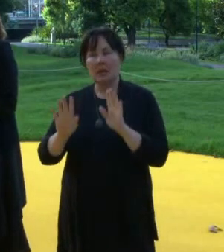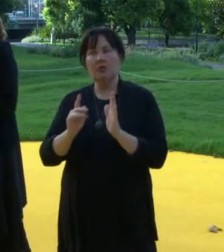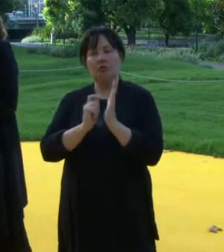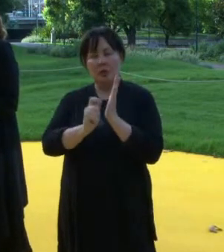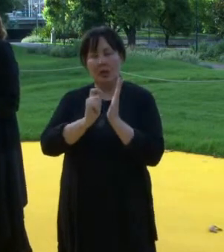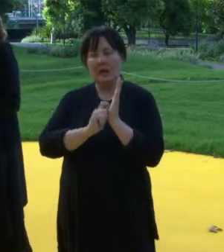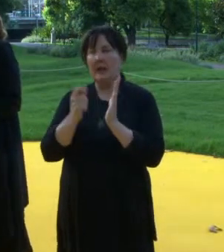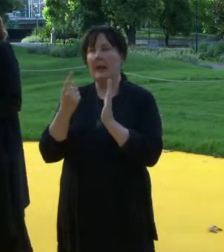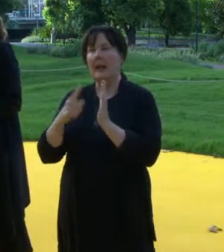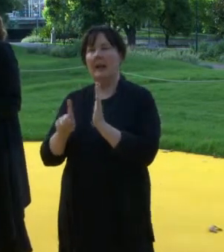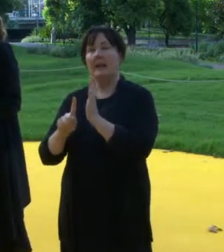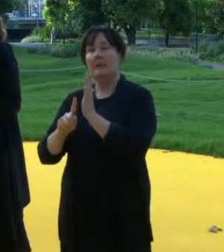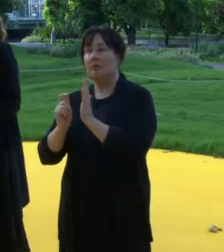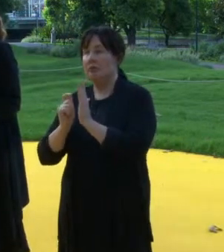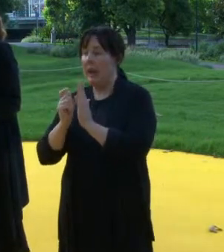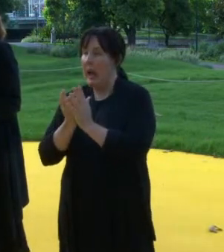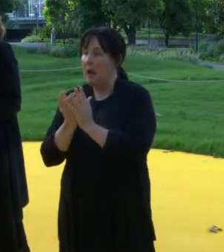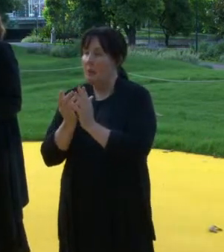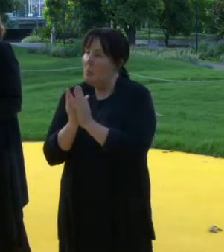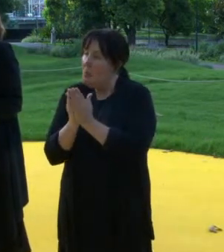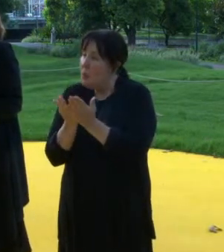provide when we need it most.